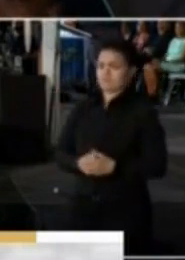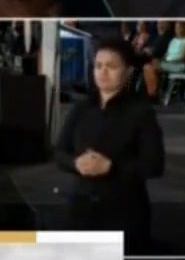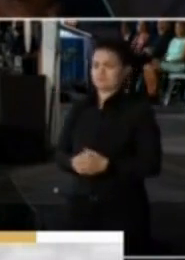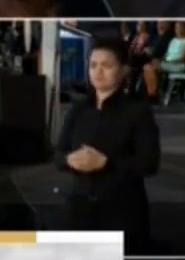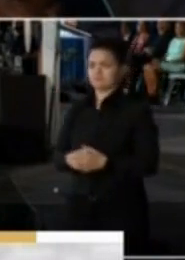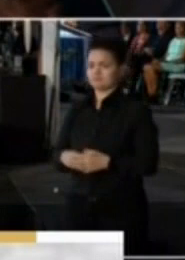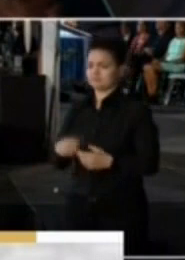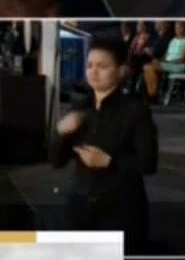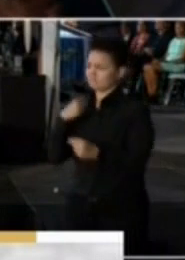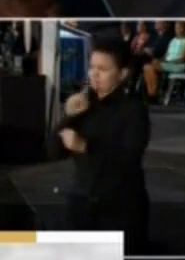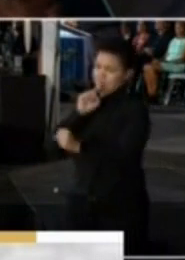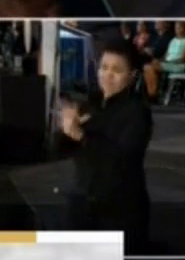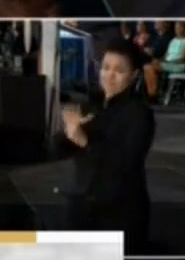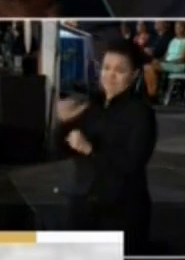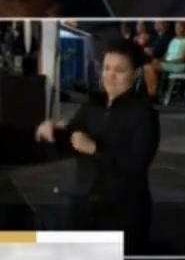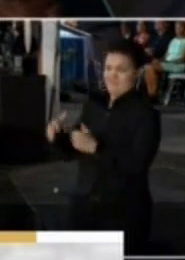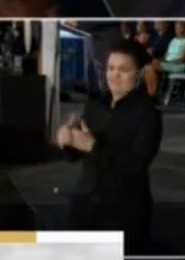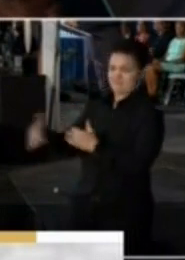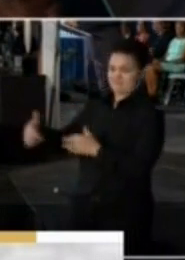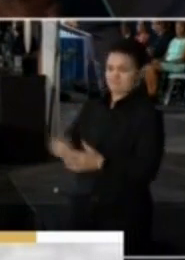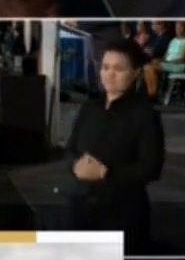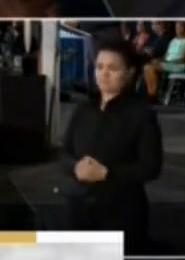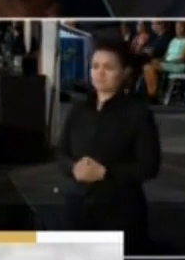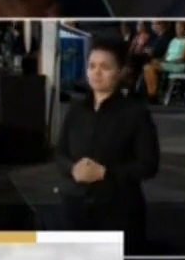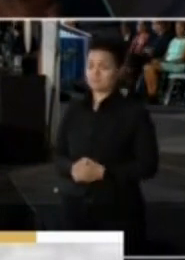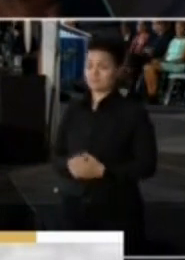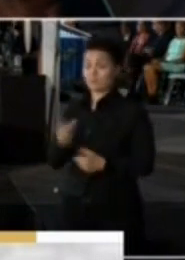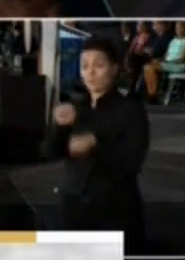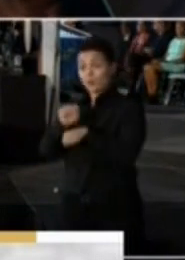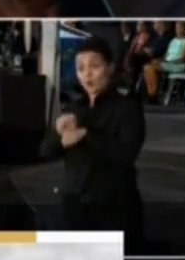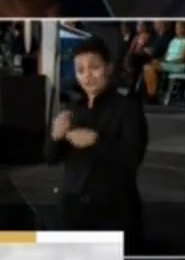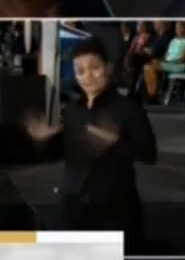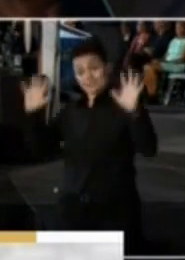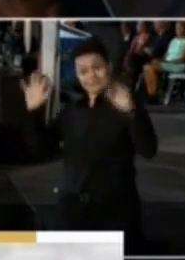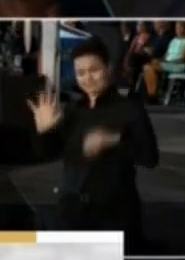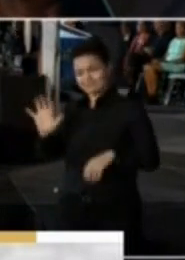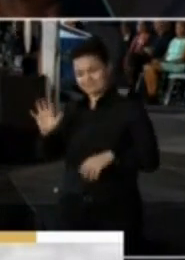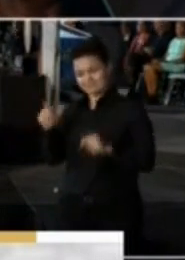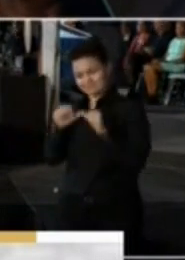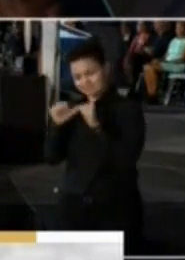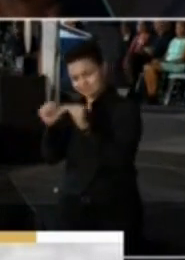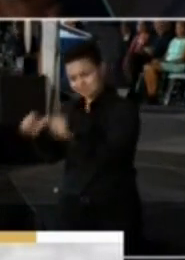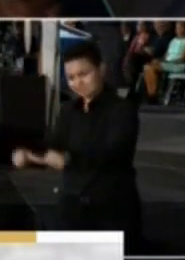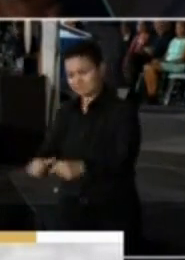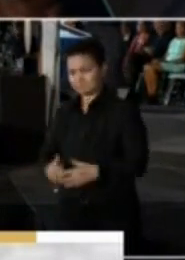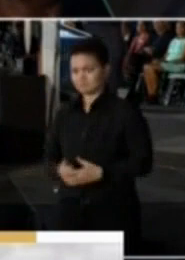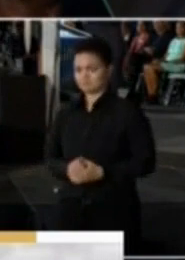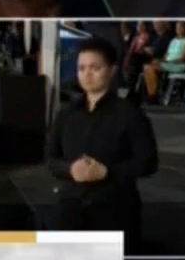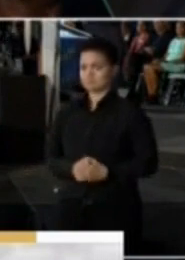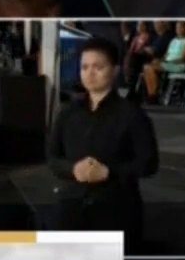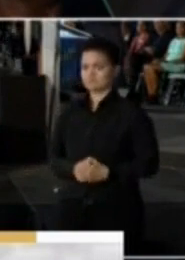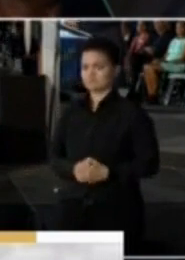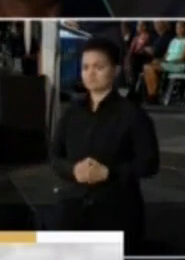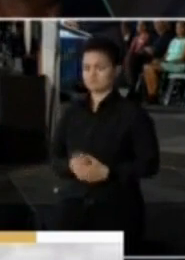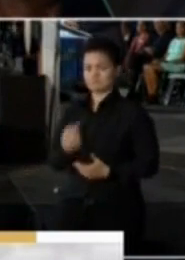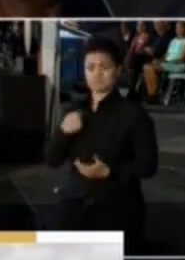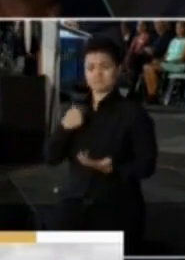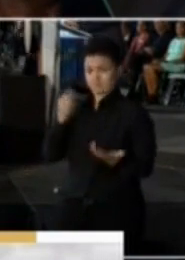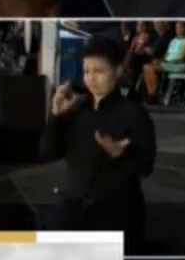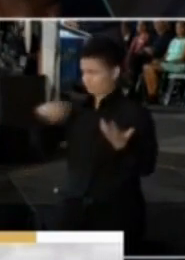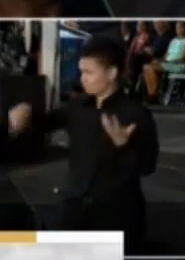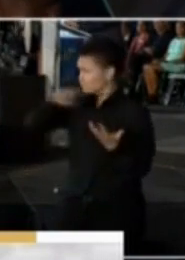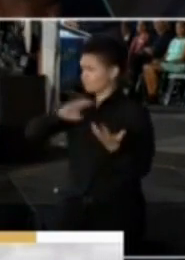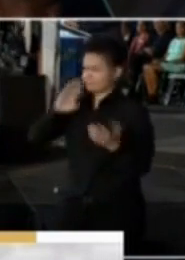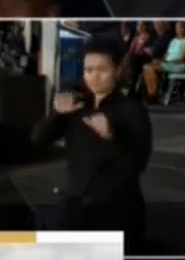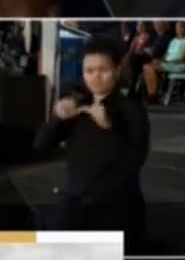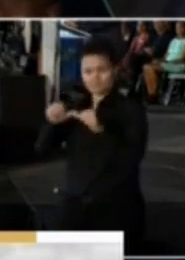work is not done. We will not waver. And so, it's